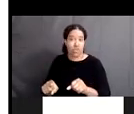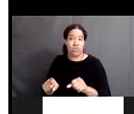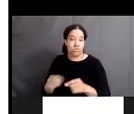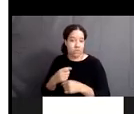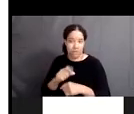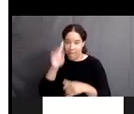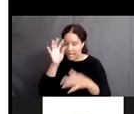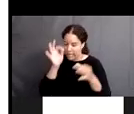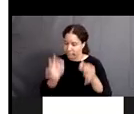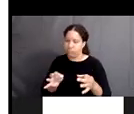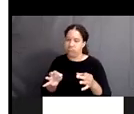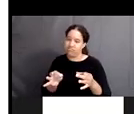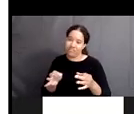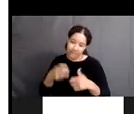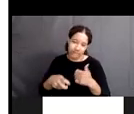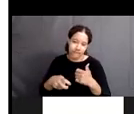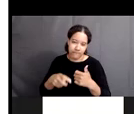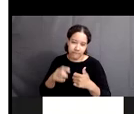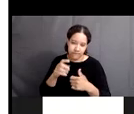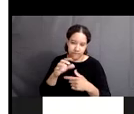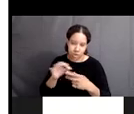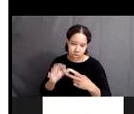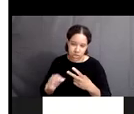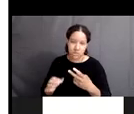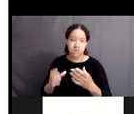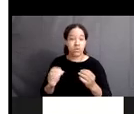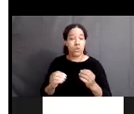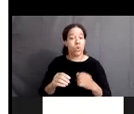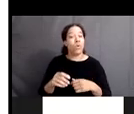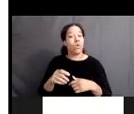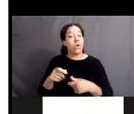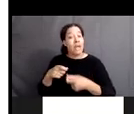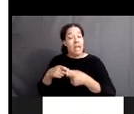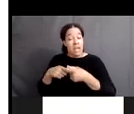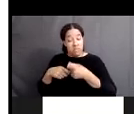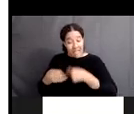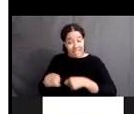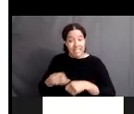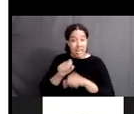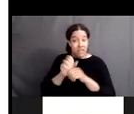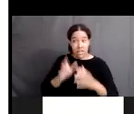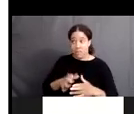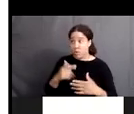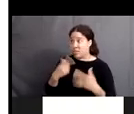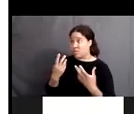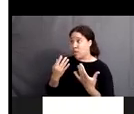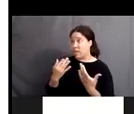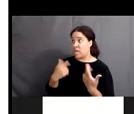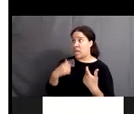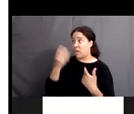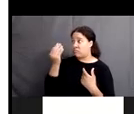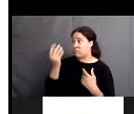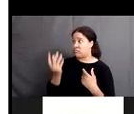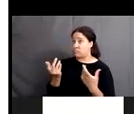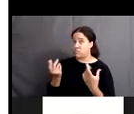workers, instead of watching or being a part of a decision-making conversation where somebody had to be laid off,